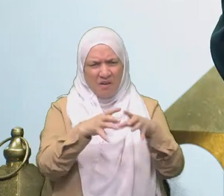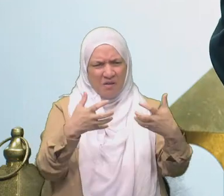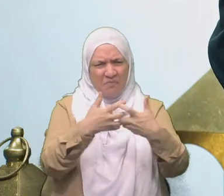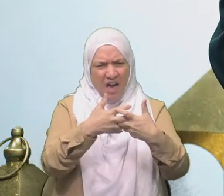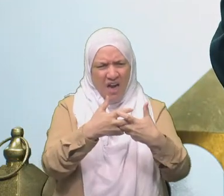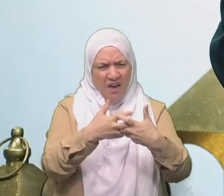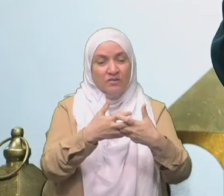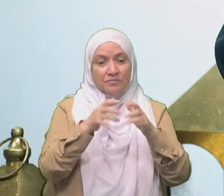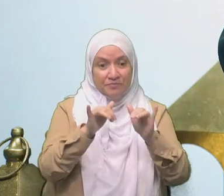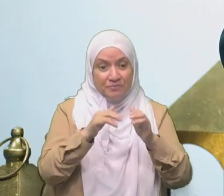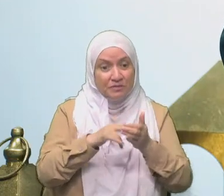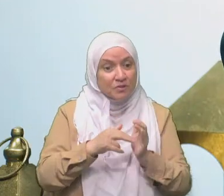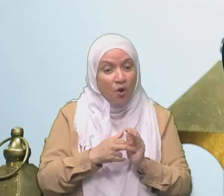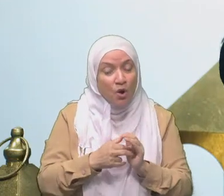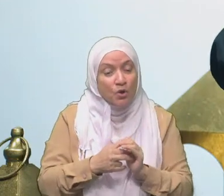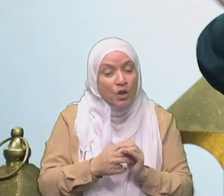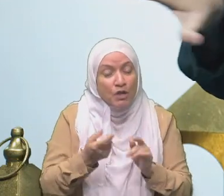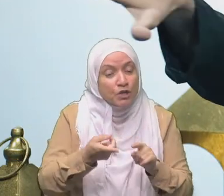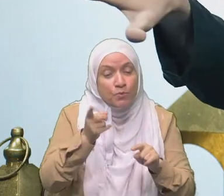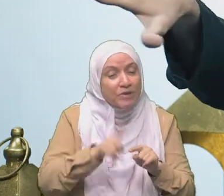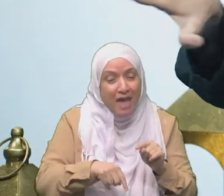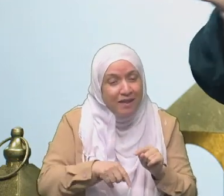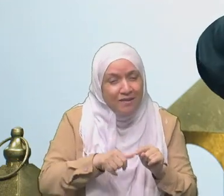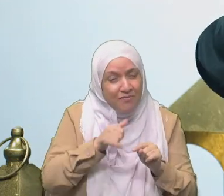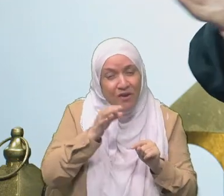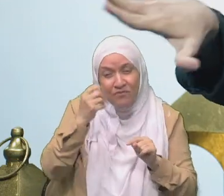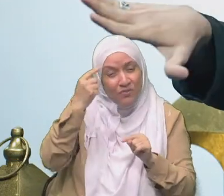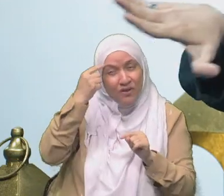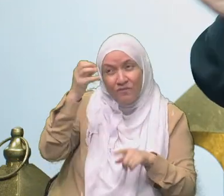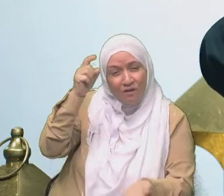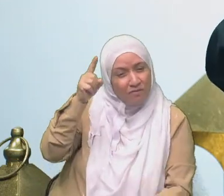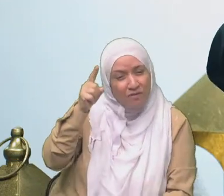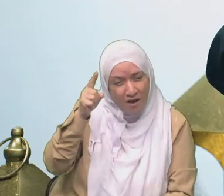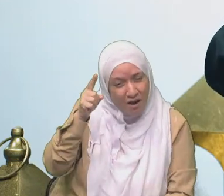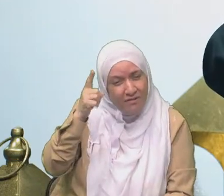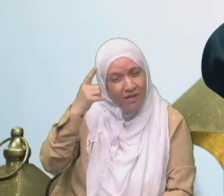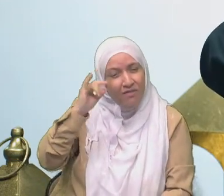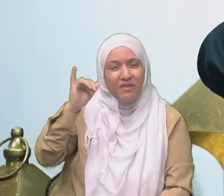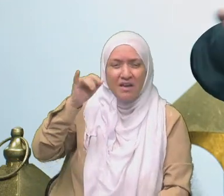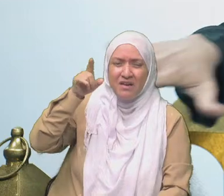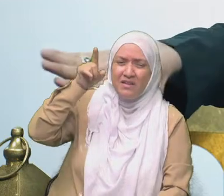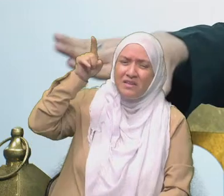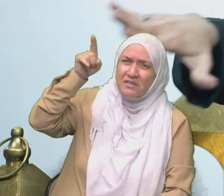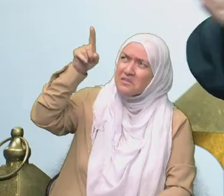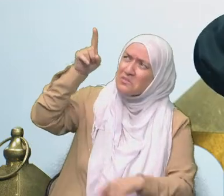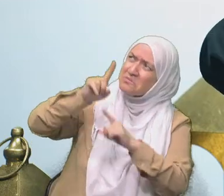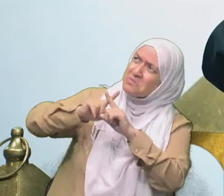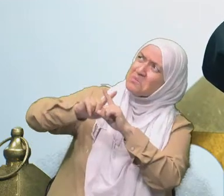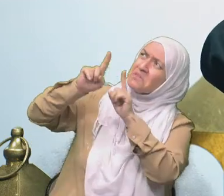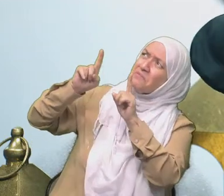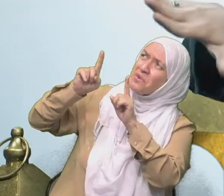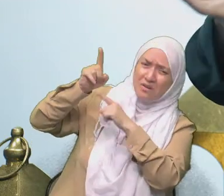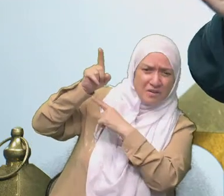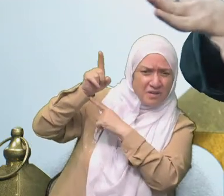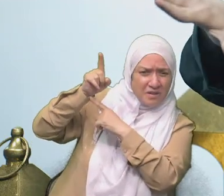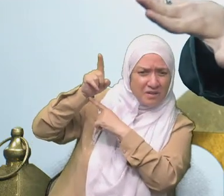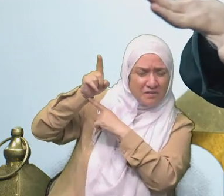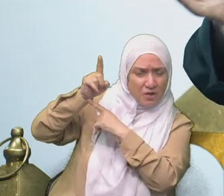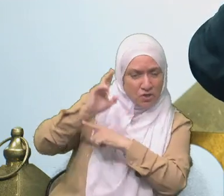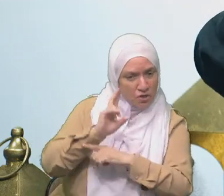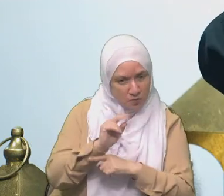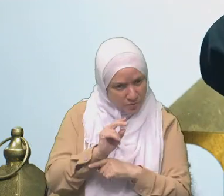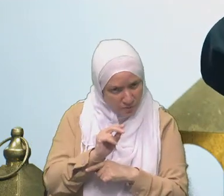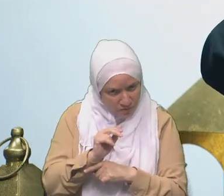think Allah a different Allah. So you can't remove the attributes of punishment and the attributes of obedience and what is required of